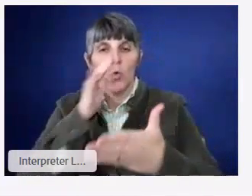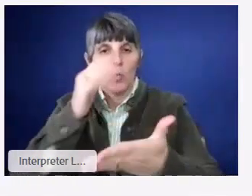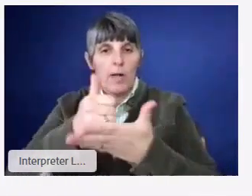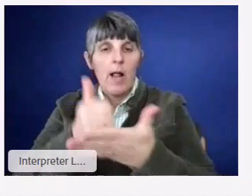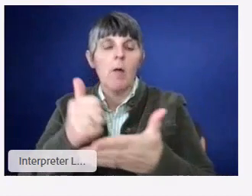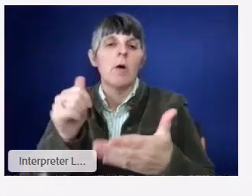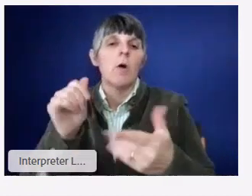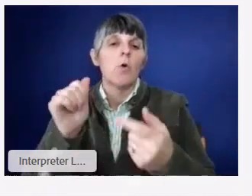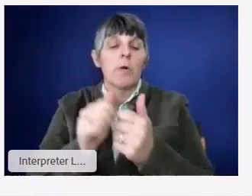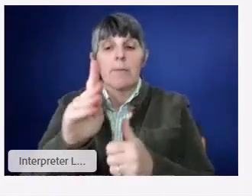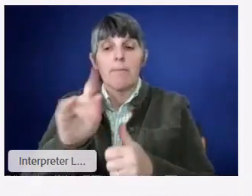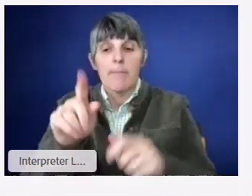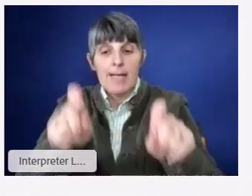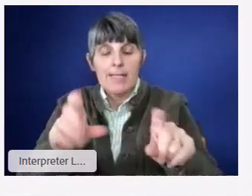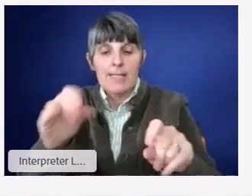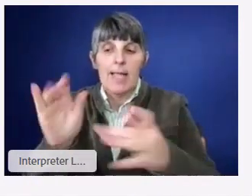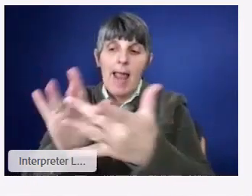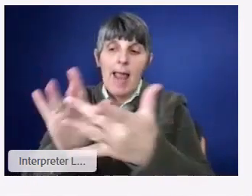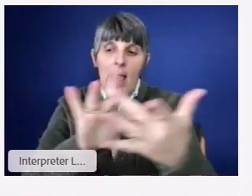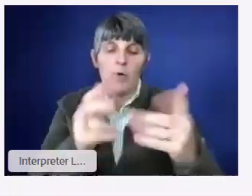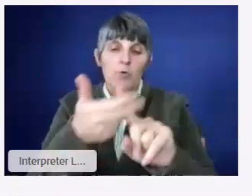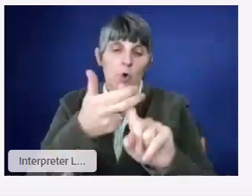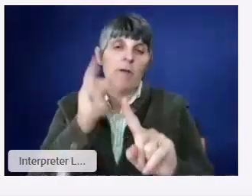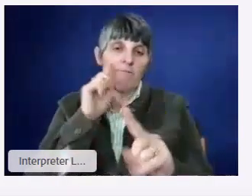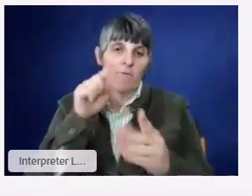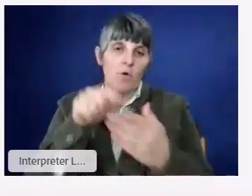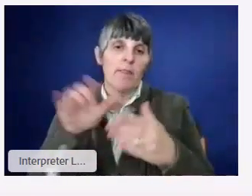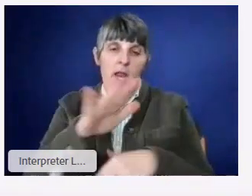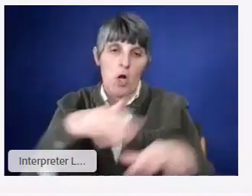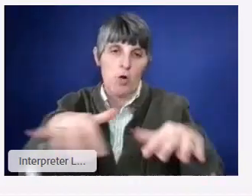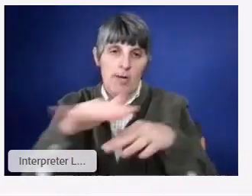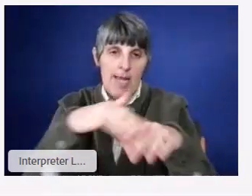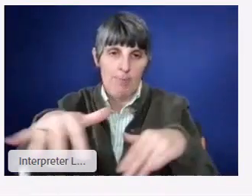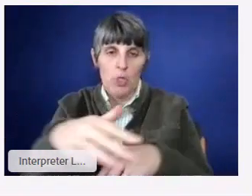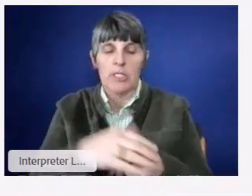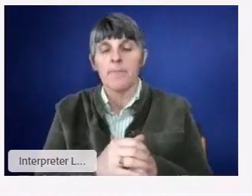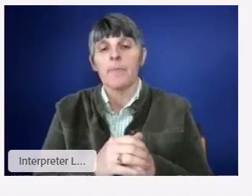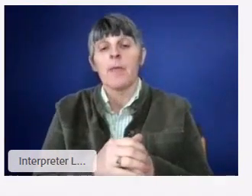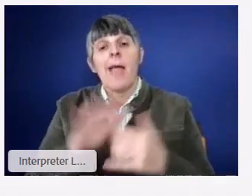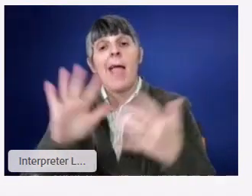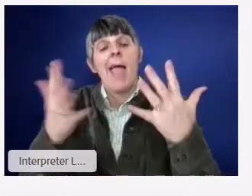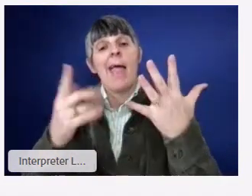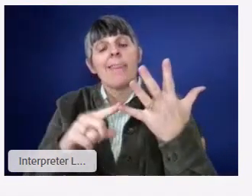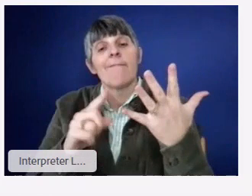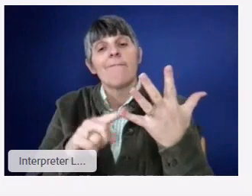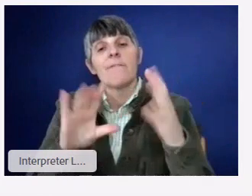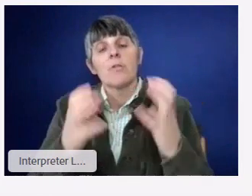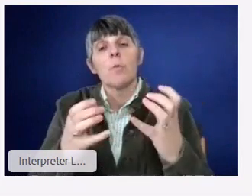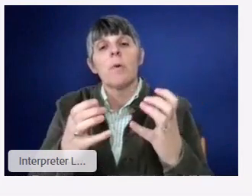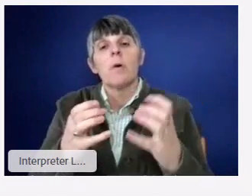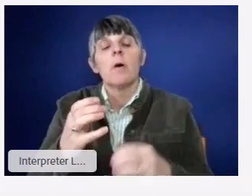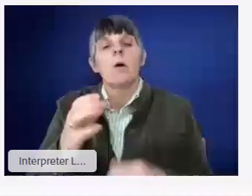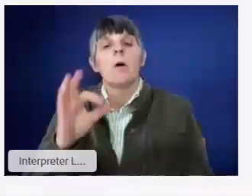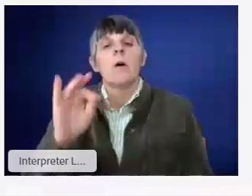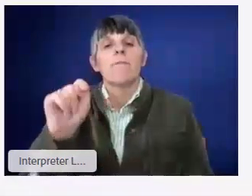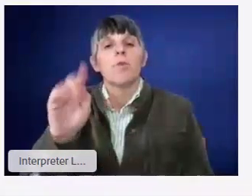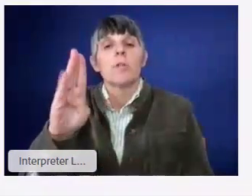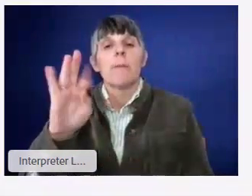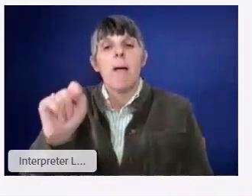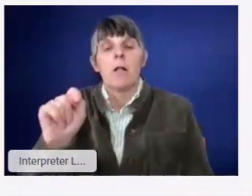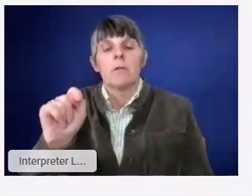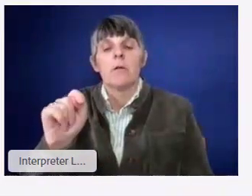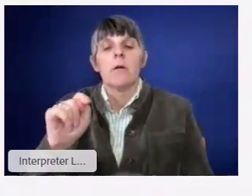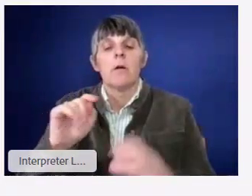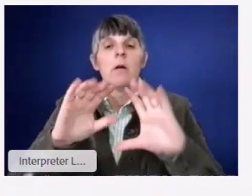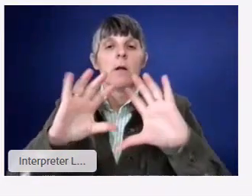beta testing and outreach and recruitment within the surrounding neighborhoods. And the fifth group is the Fruit Belt Coalition, which is also known